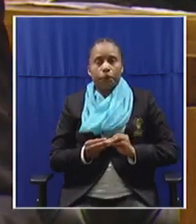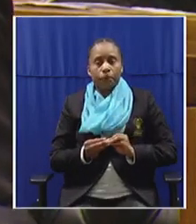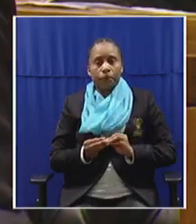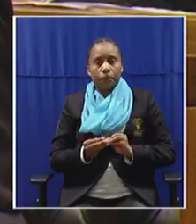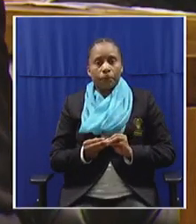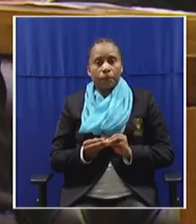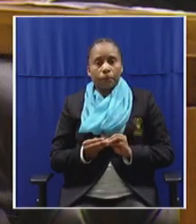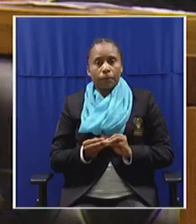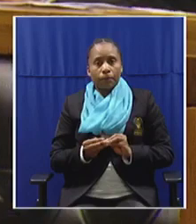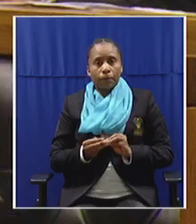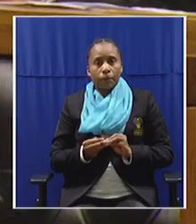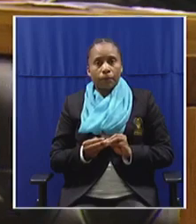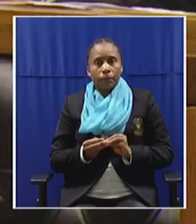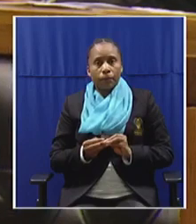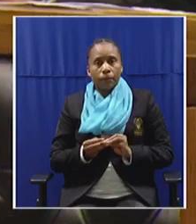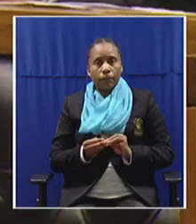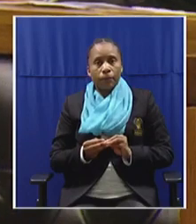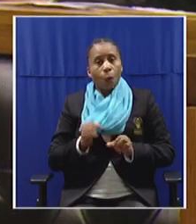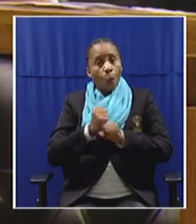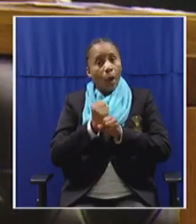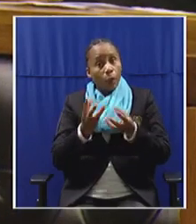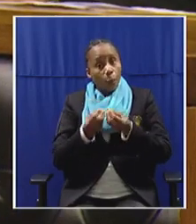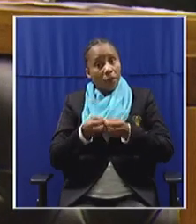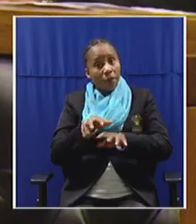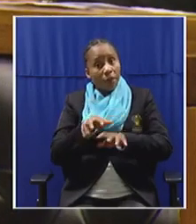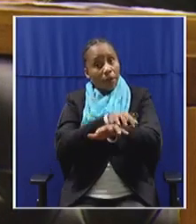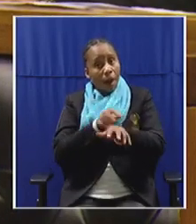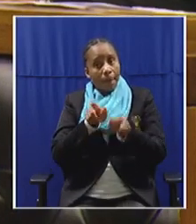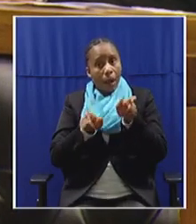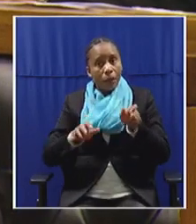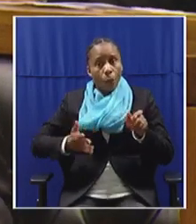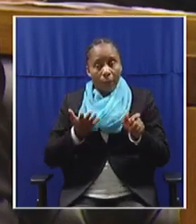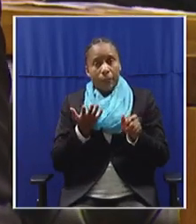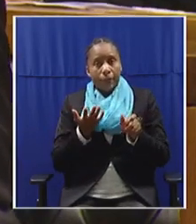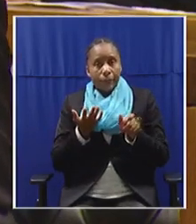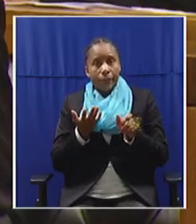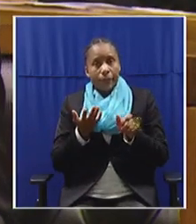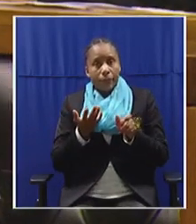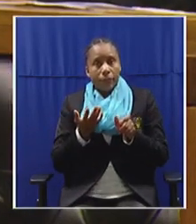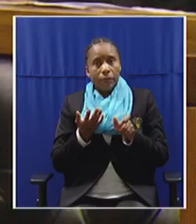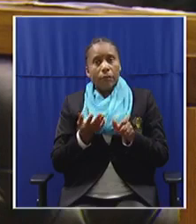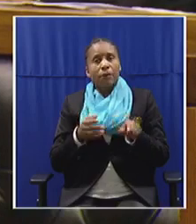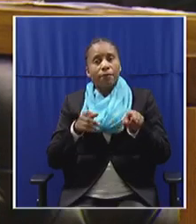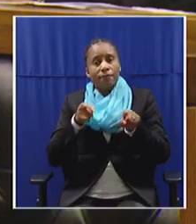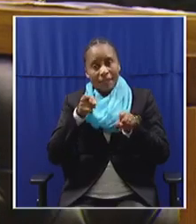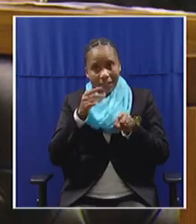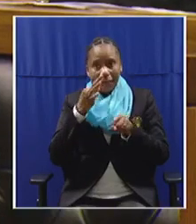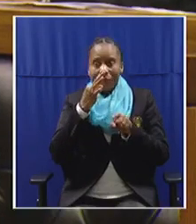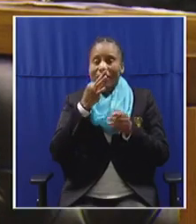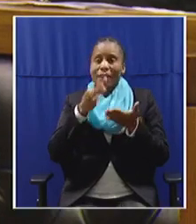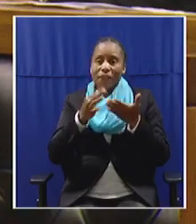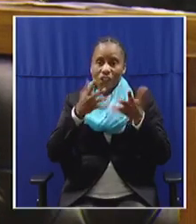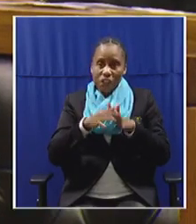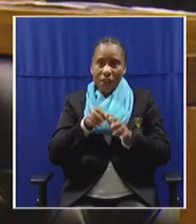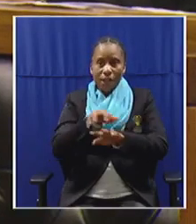We want to work with farmers, and because you have mentioned farmers in the Eastern Cape,